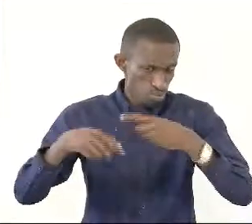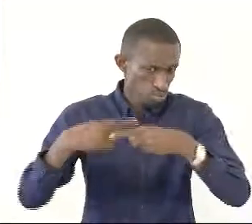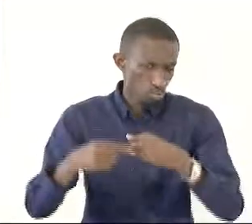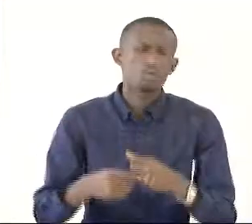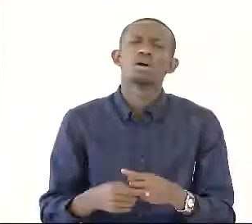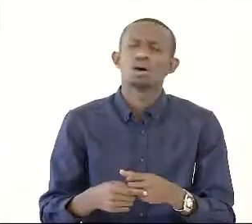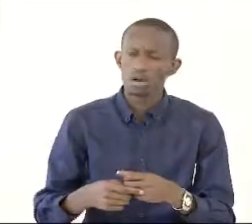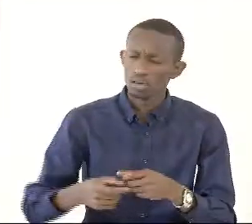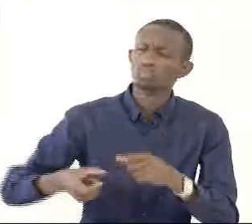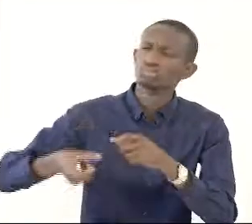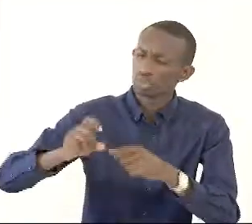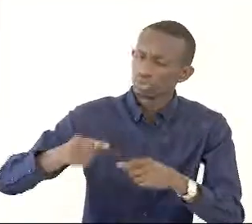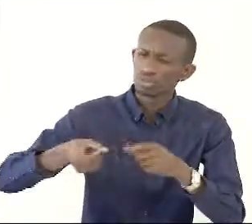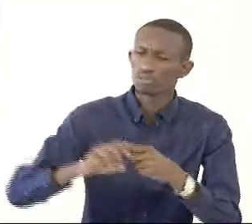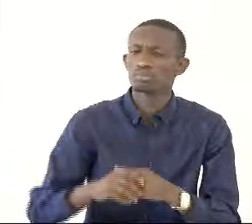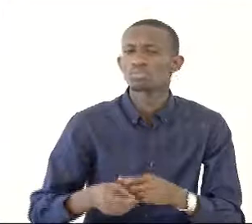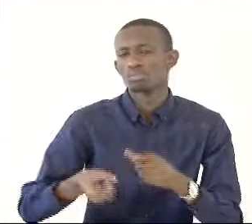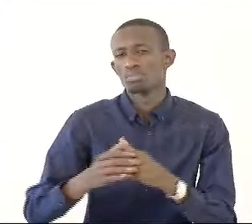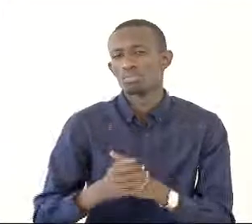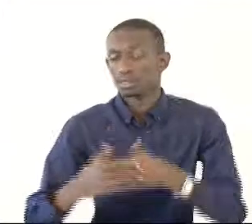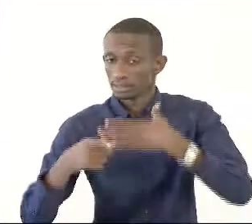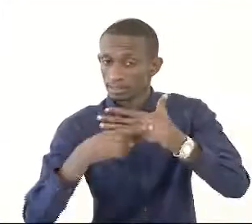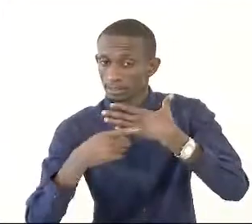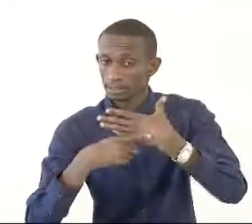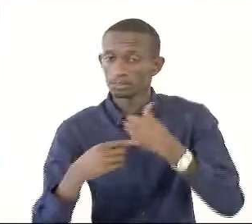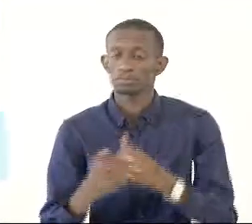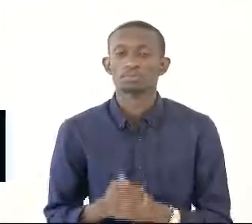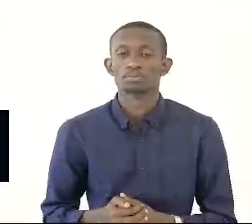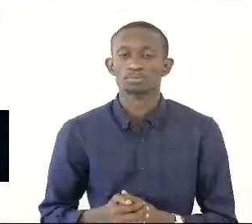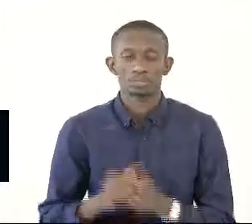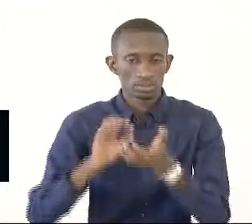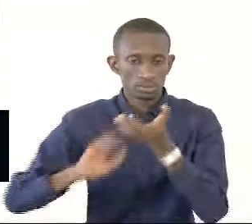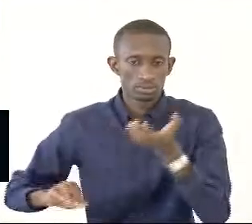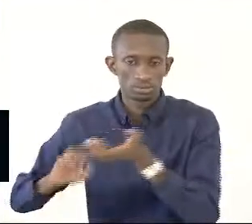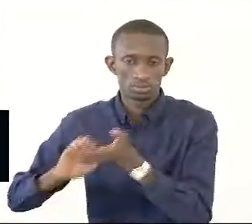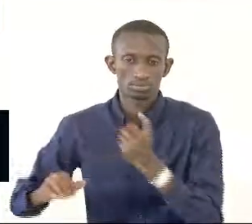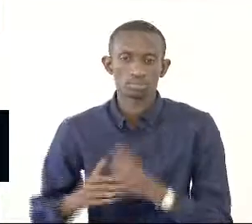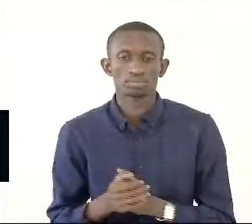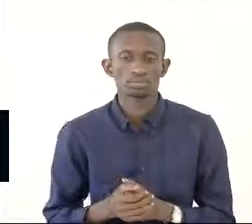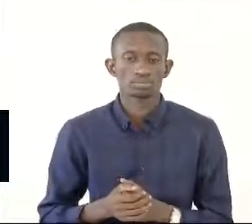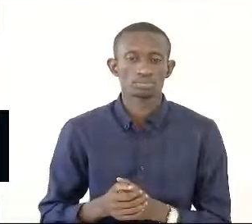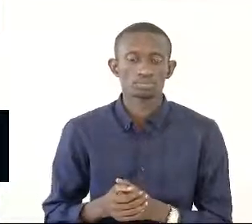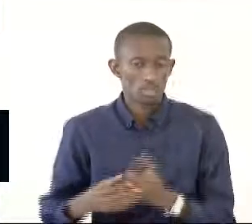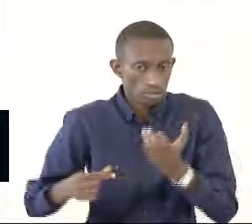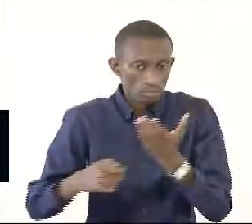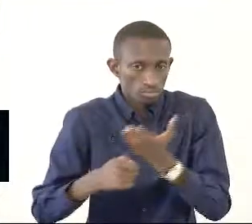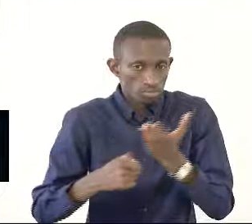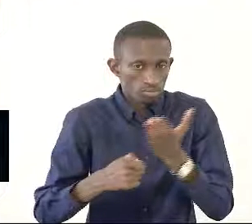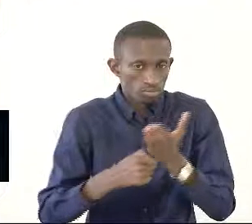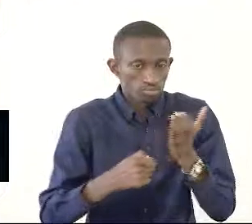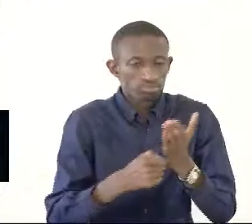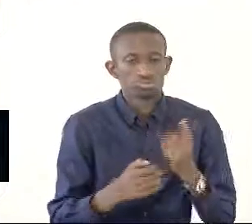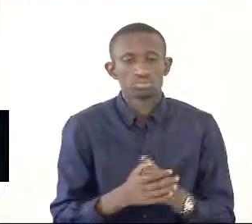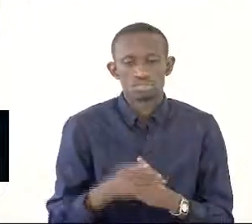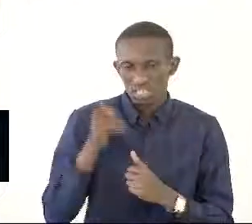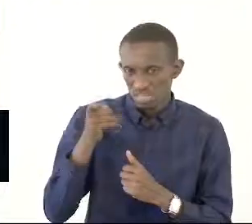more positive and negative charges. And then this one will migrate